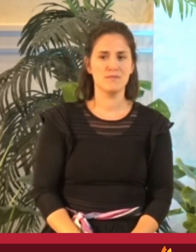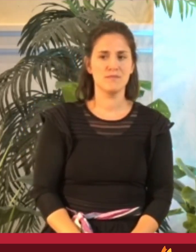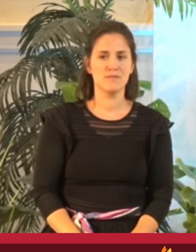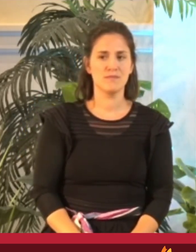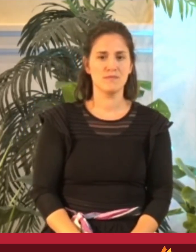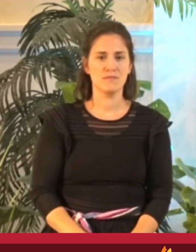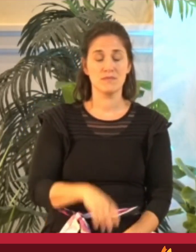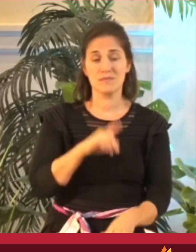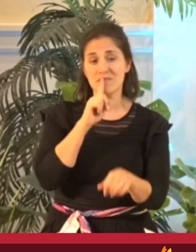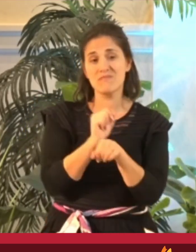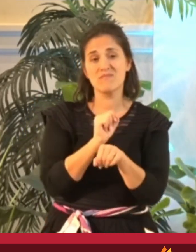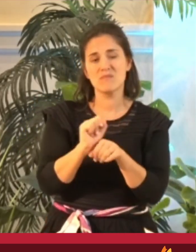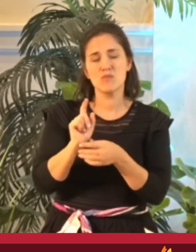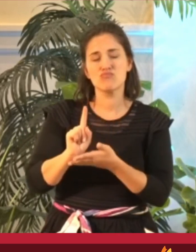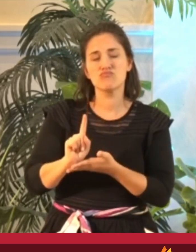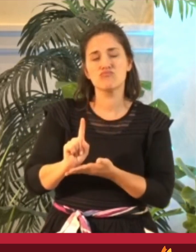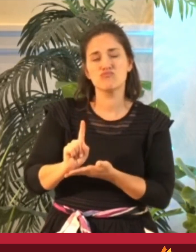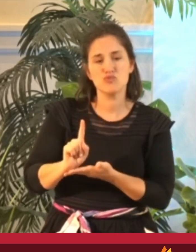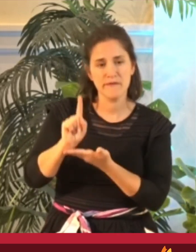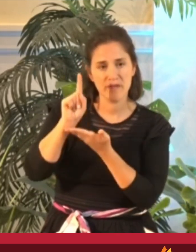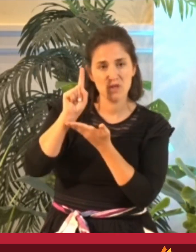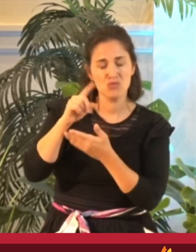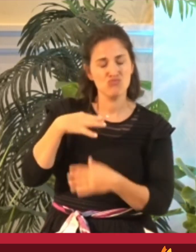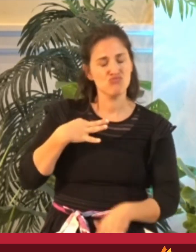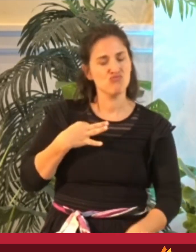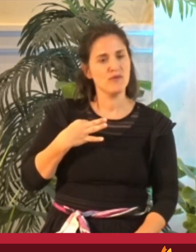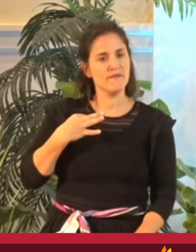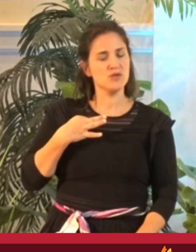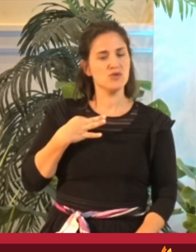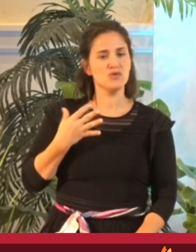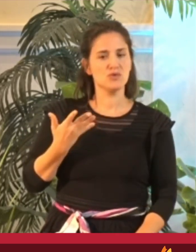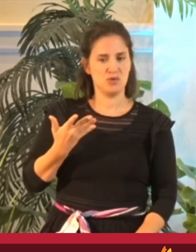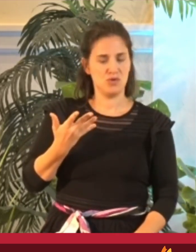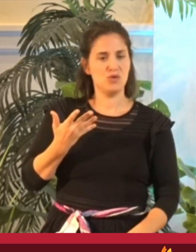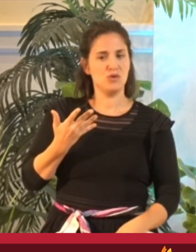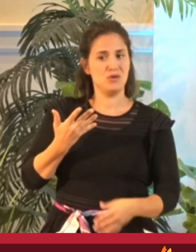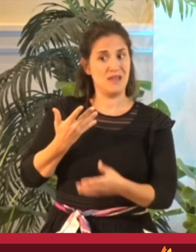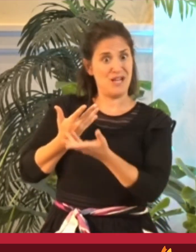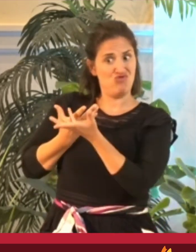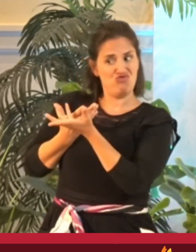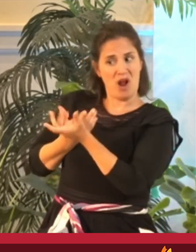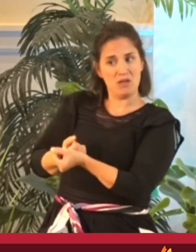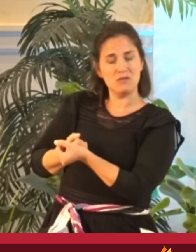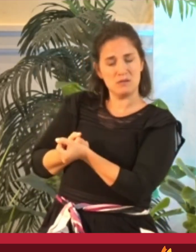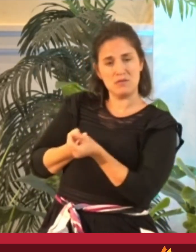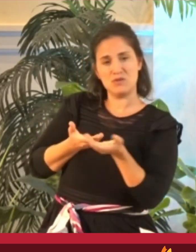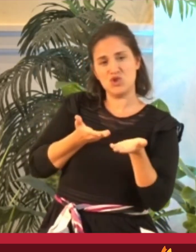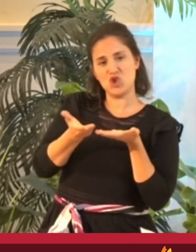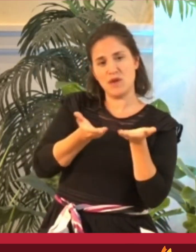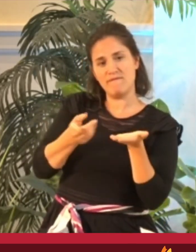indeed a great privilege to be entrusted with serving others.